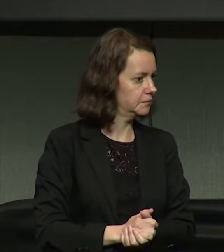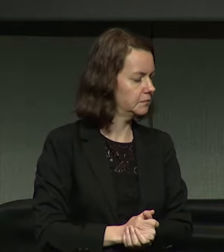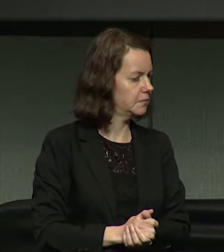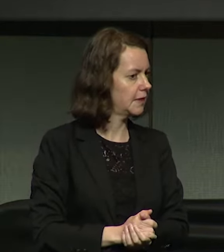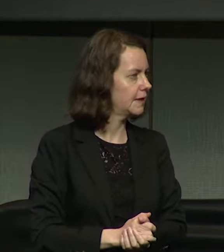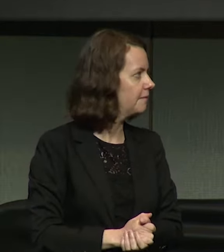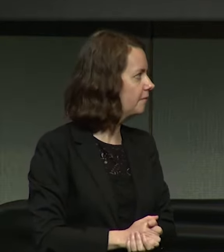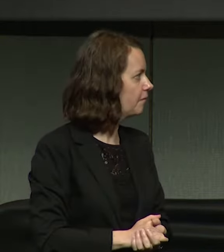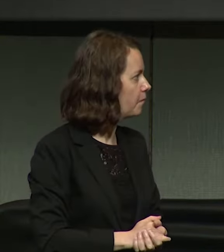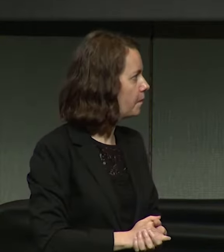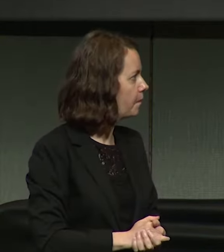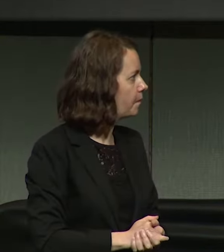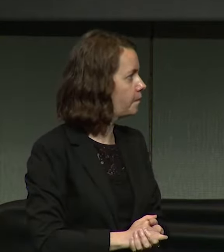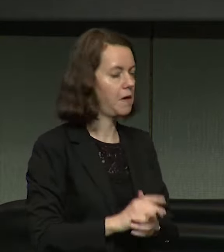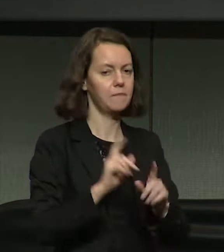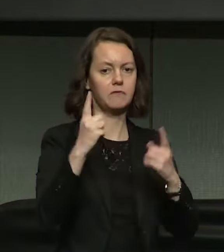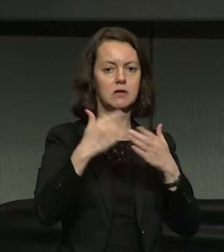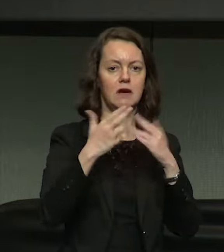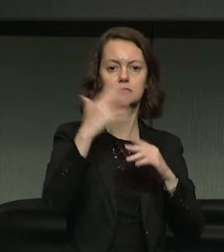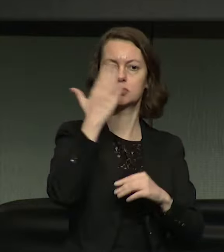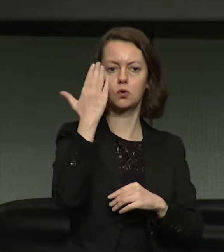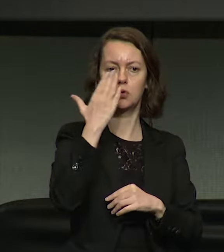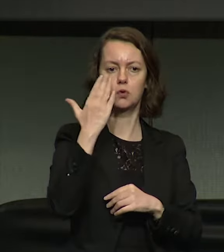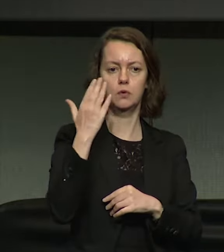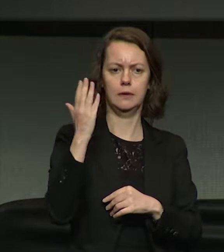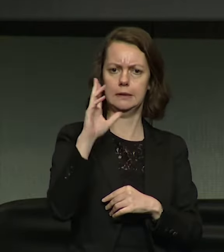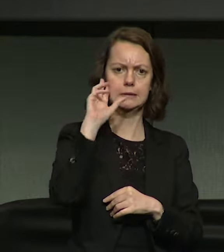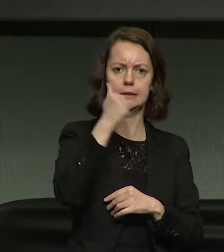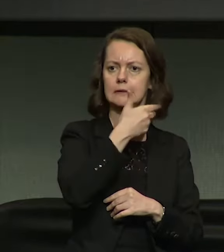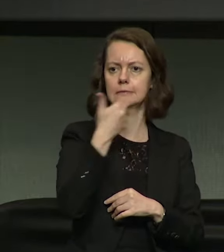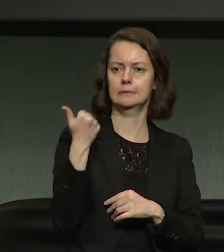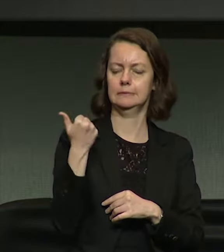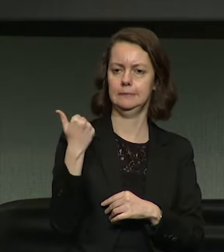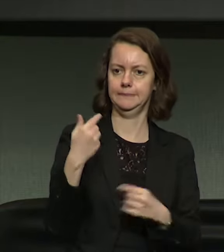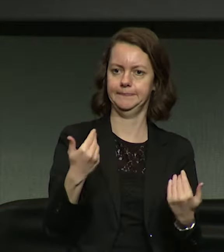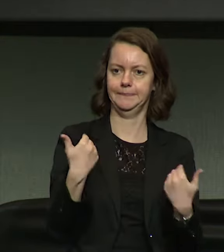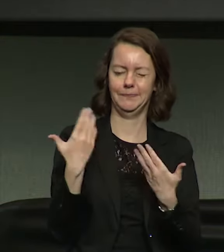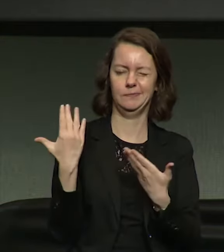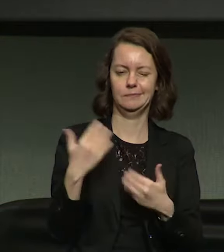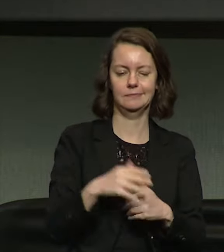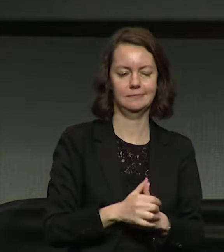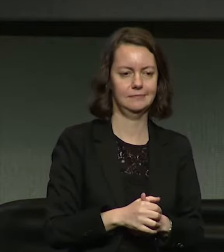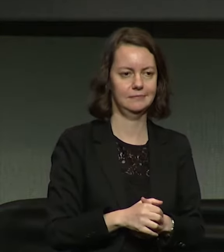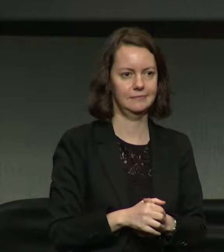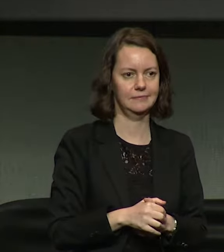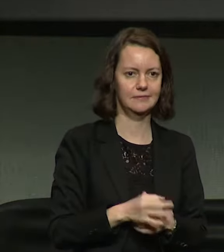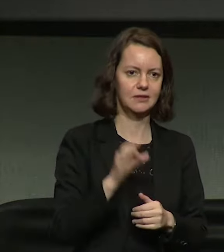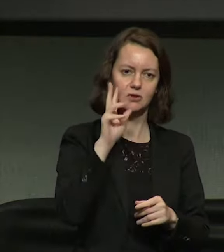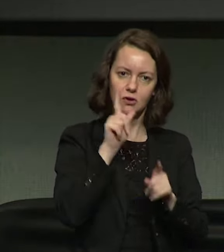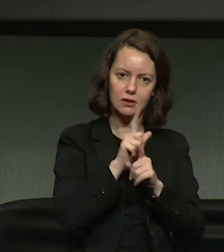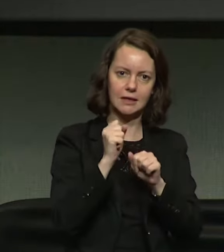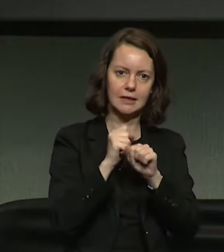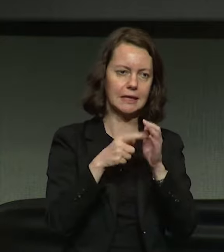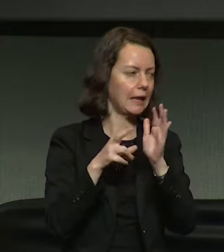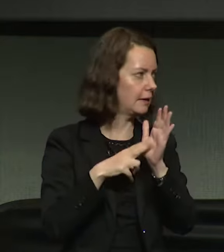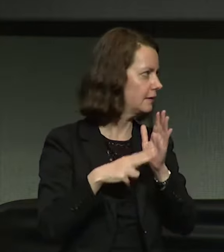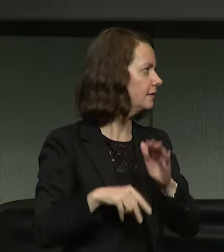That's me on the first day of school, still a handsome, strapping young, not as handsome as Glenn Brennan, but